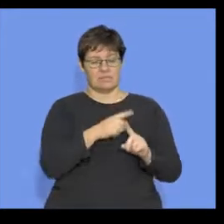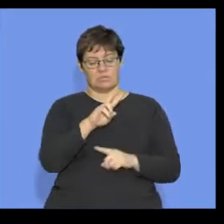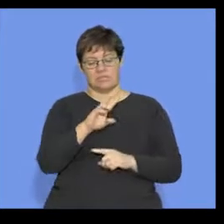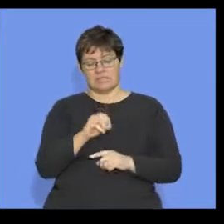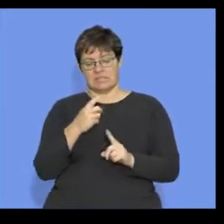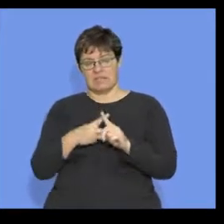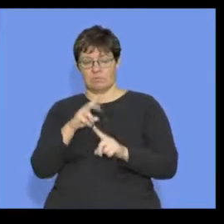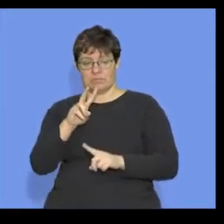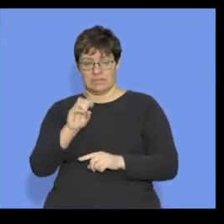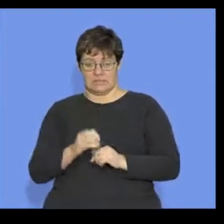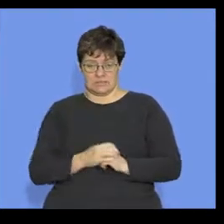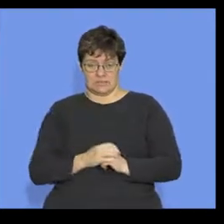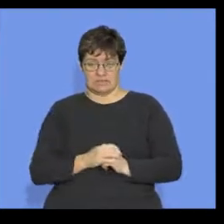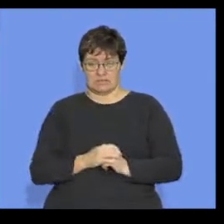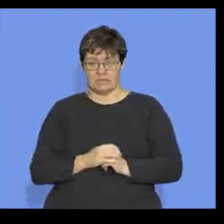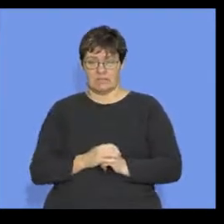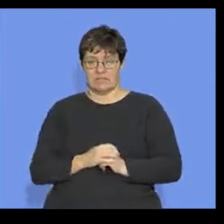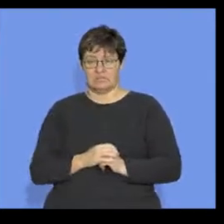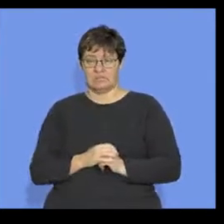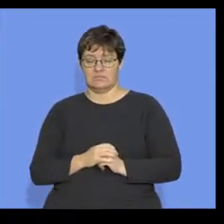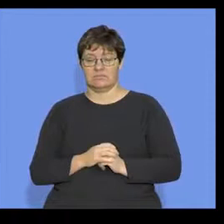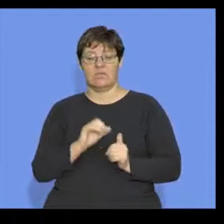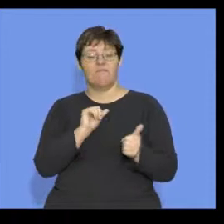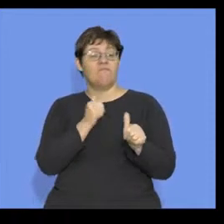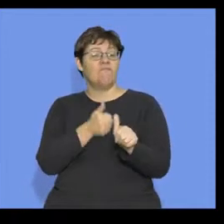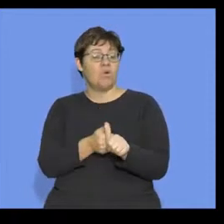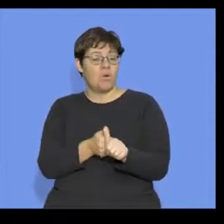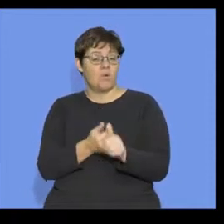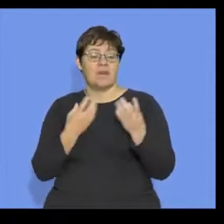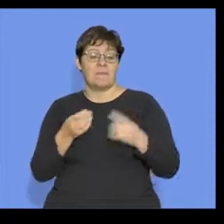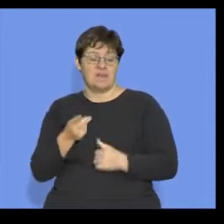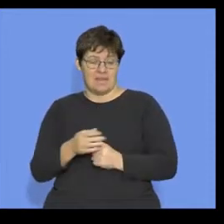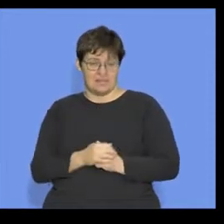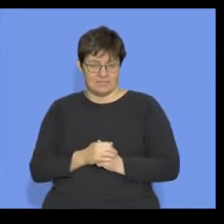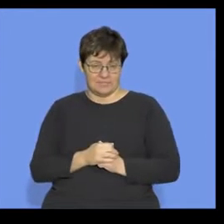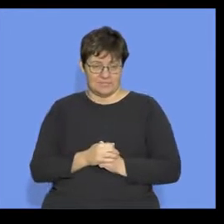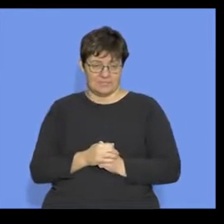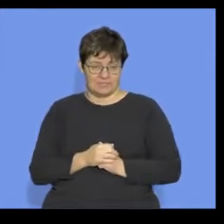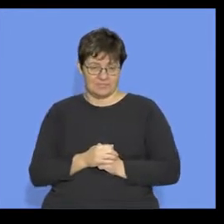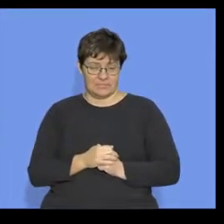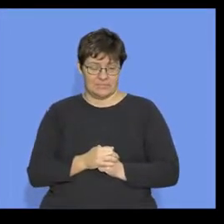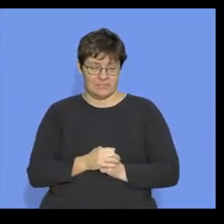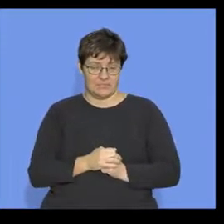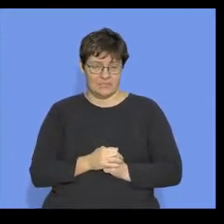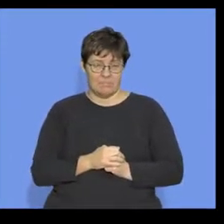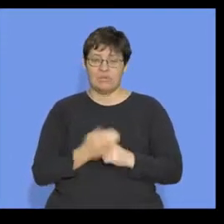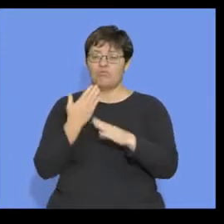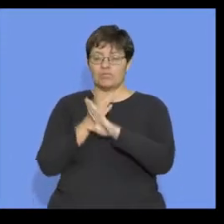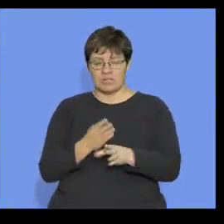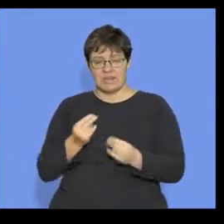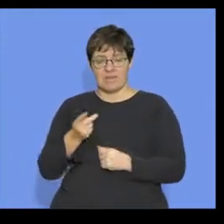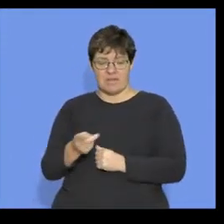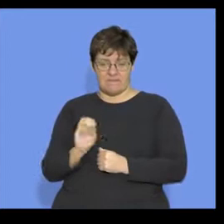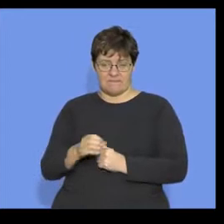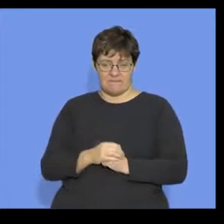1 times 20 times 20. Then followed by what? 3 digits. But there's a restriction